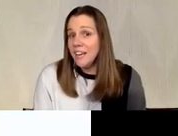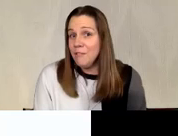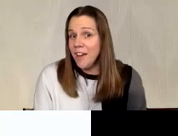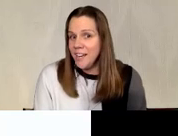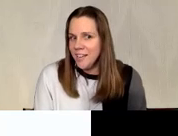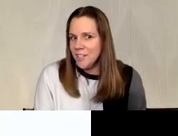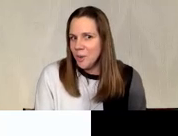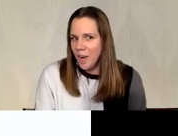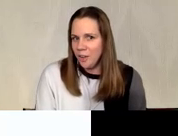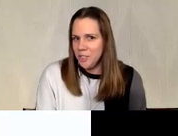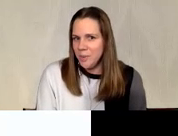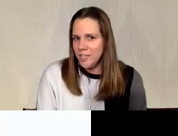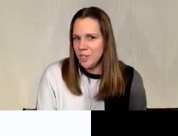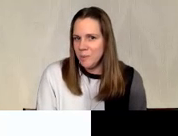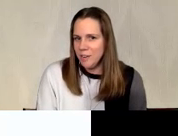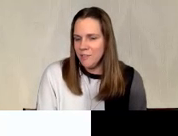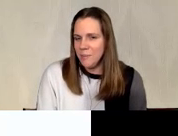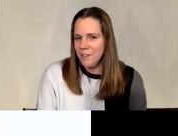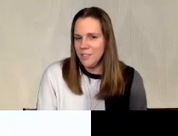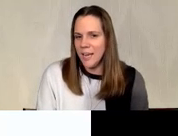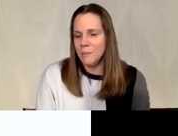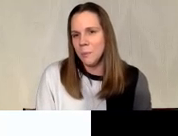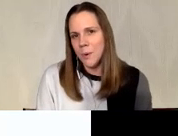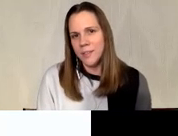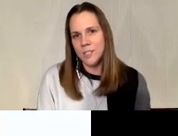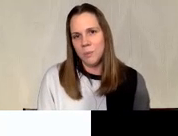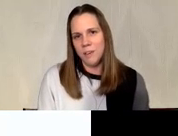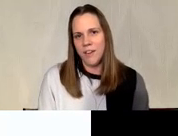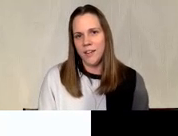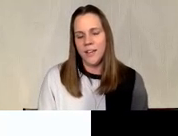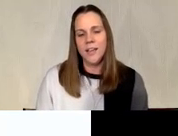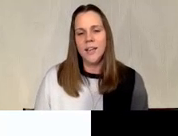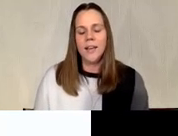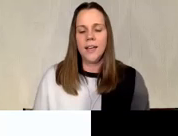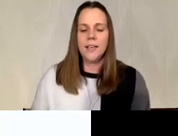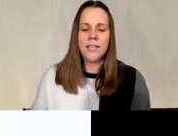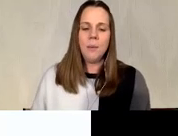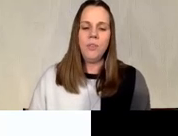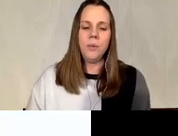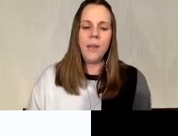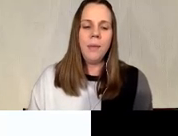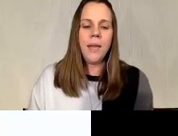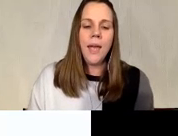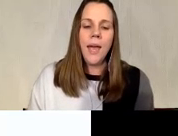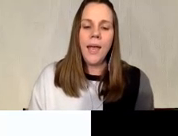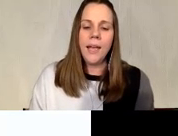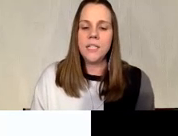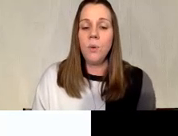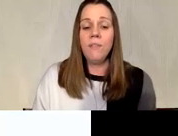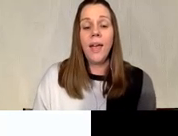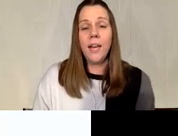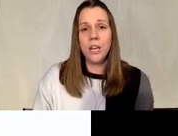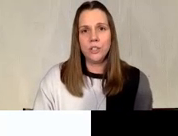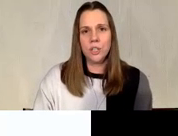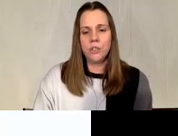Make signing fun. So not only doing it during meaningful times, but we want this to be a fun time for your baby. And if